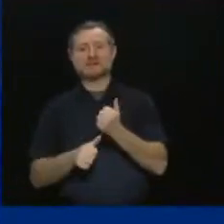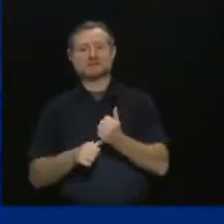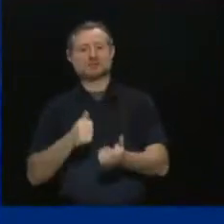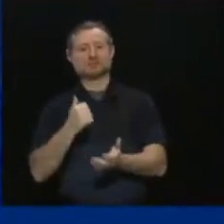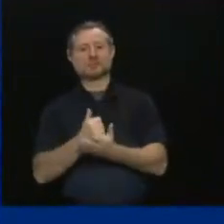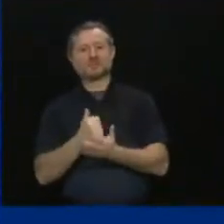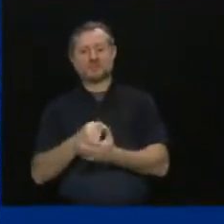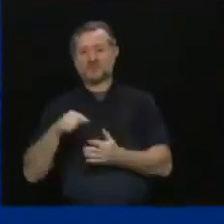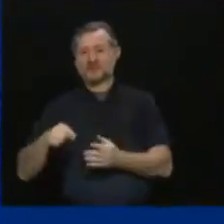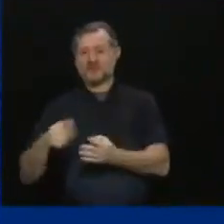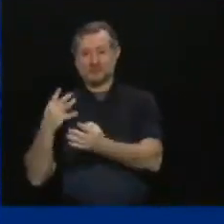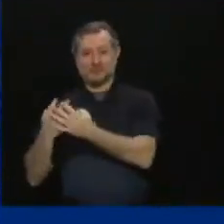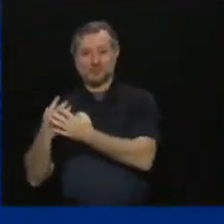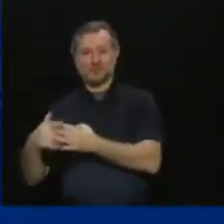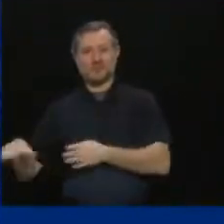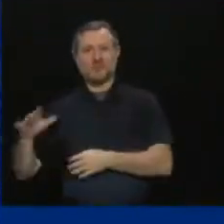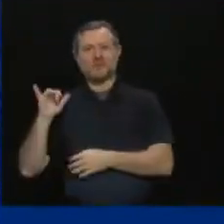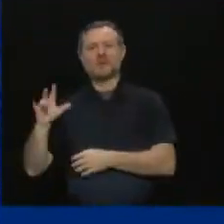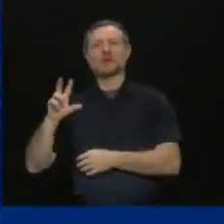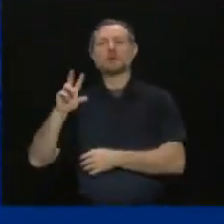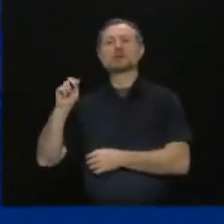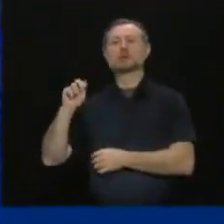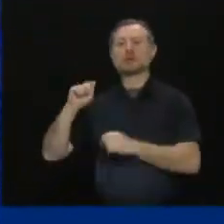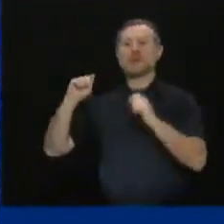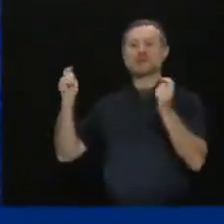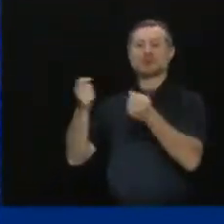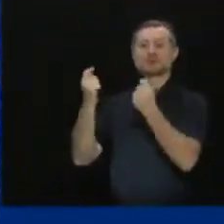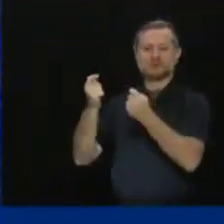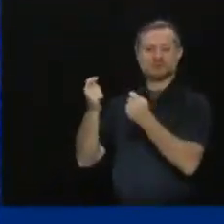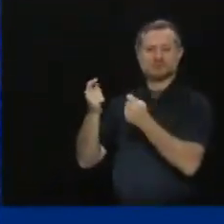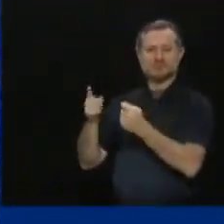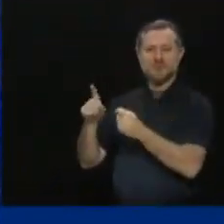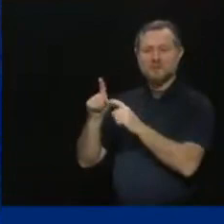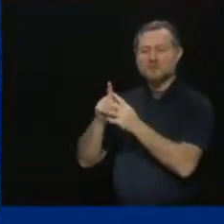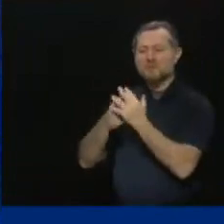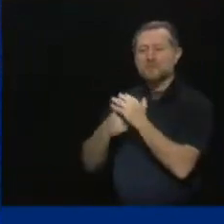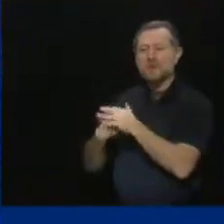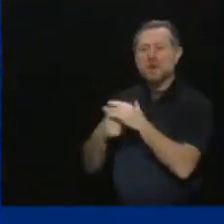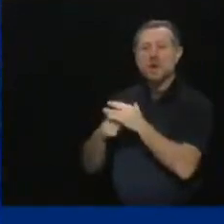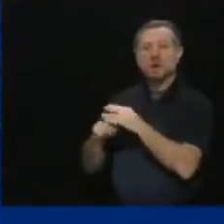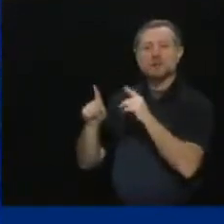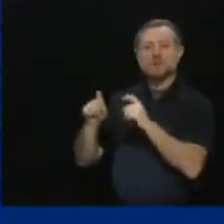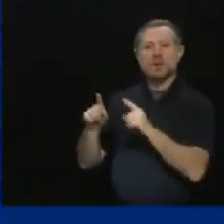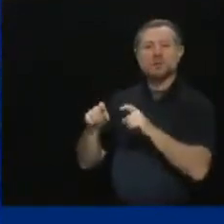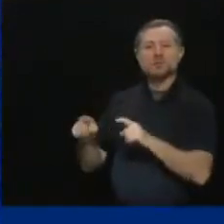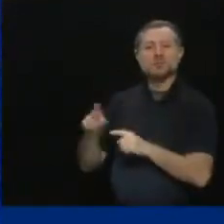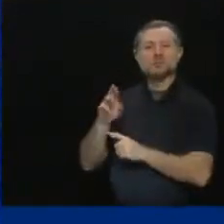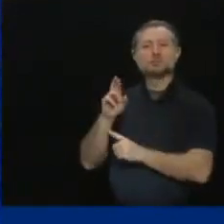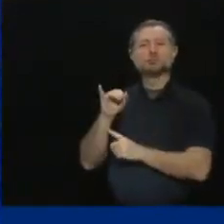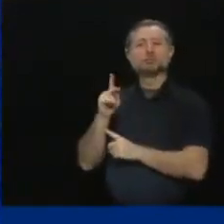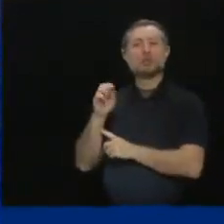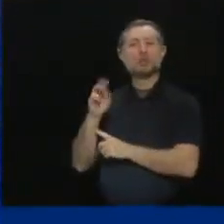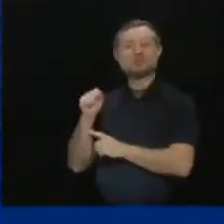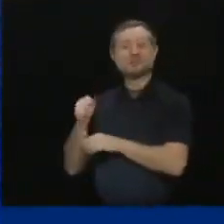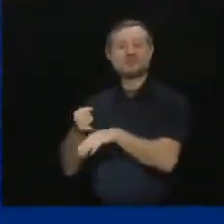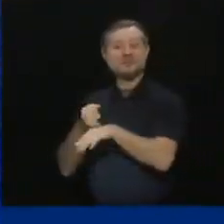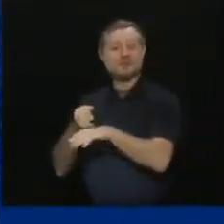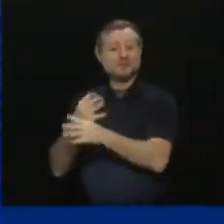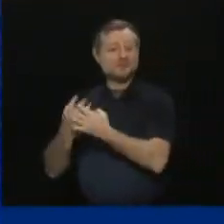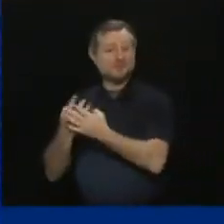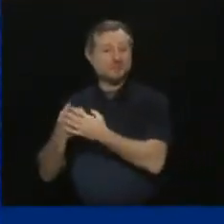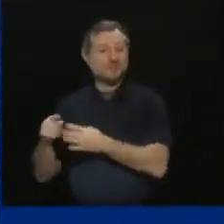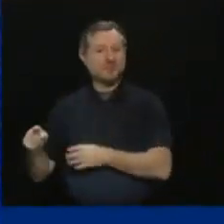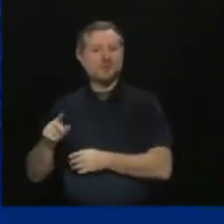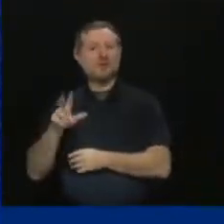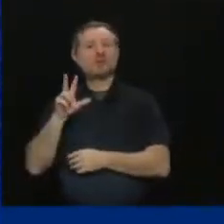was the 30th anniversary of the pilot program at Rikers Island. It is the 35th anniversary of